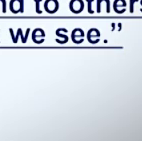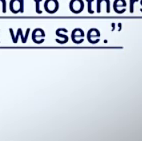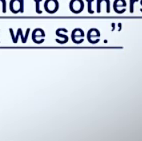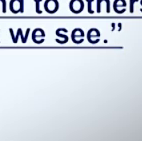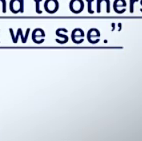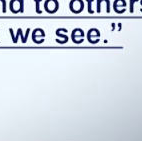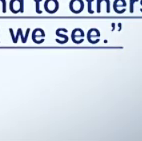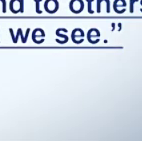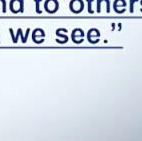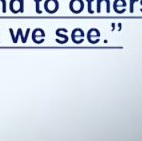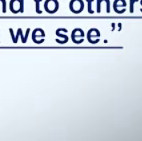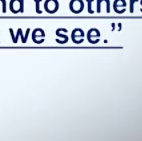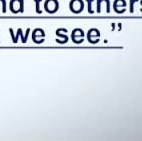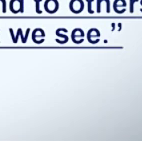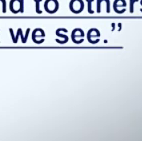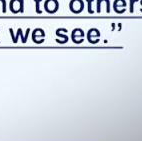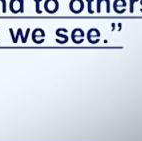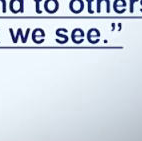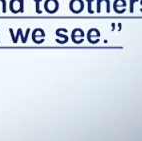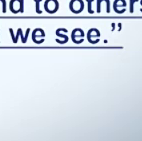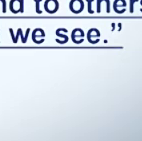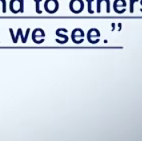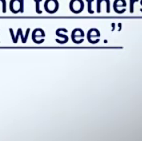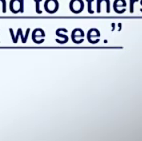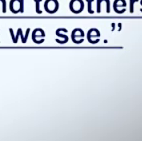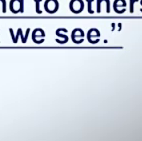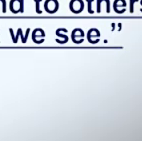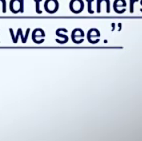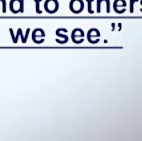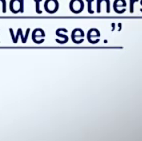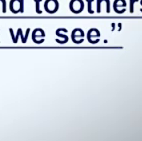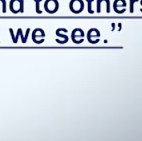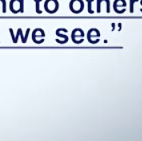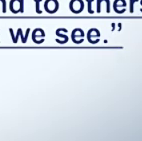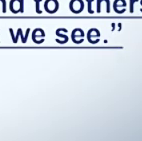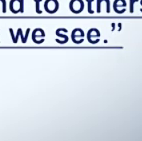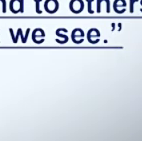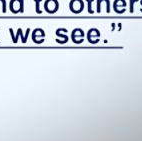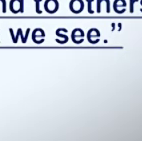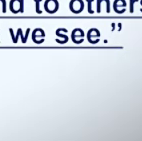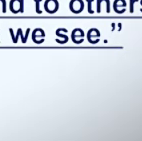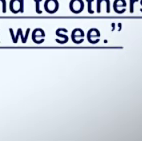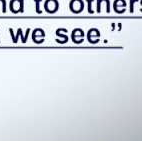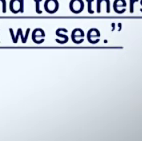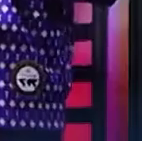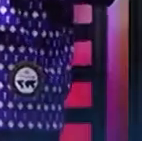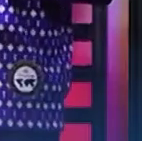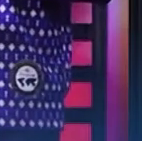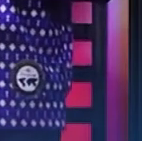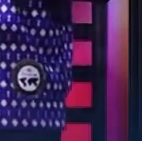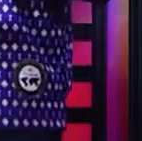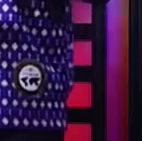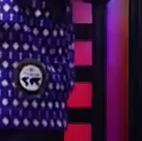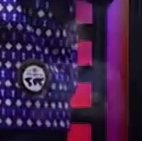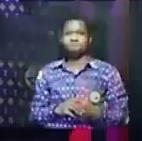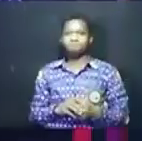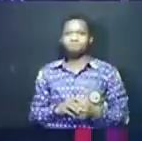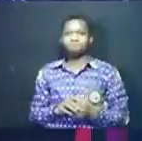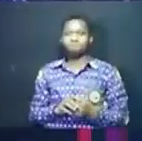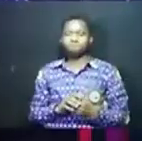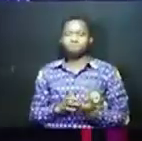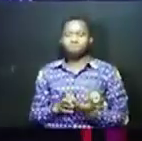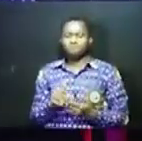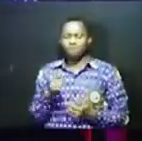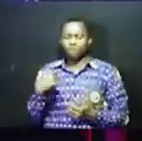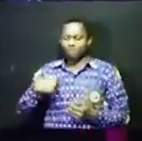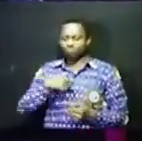anase yani emfrai ye hunu ni aware aye yawofo ene ebinum na de ye hunu no yempe ye hunu no yempe. We